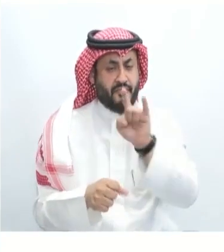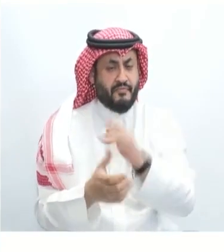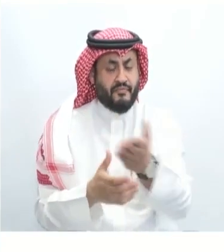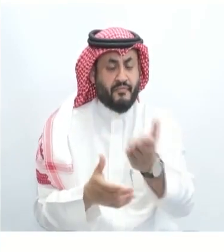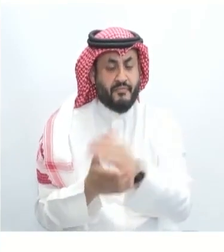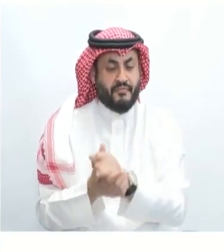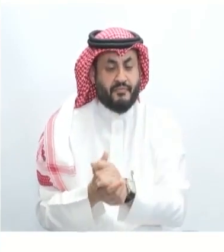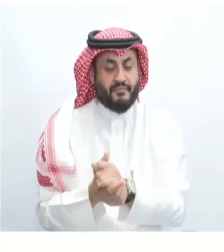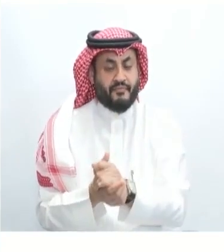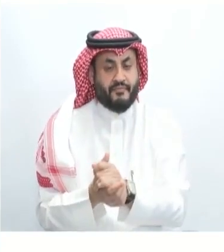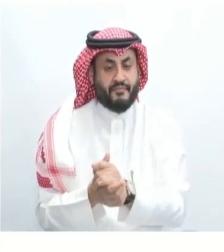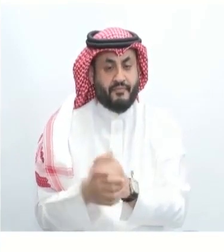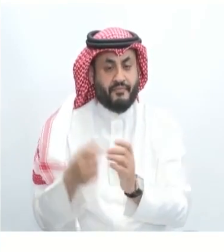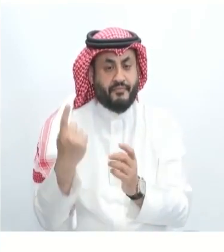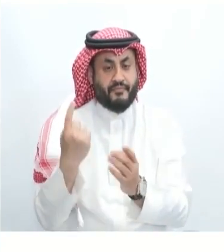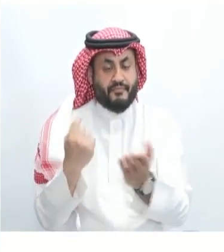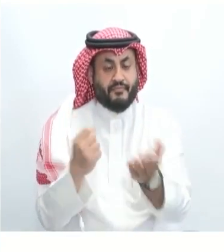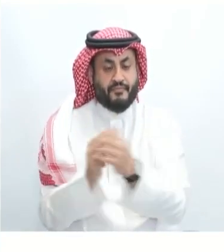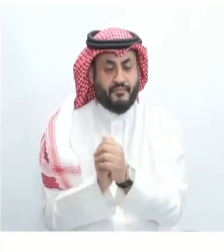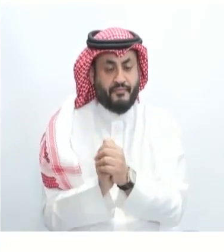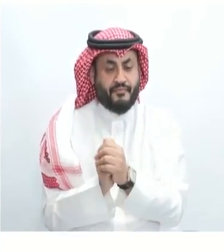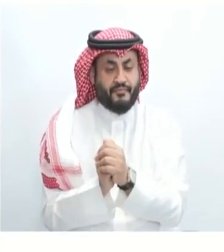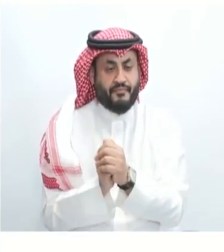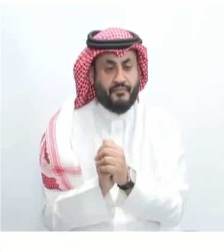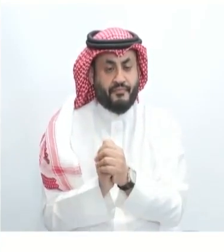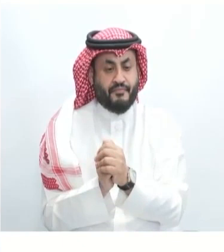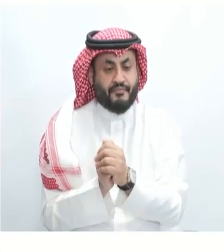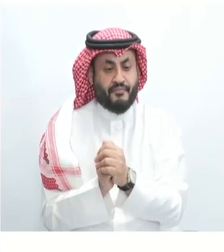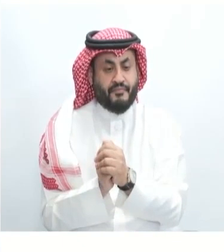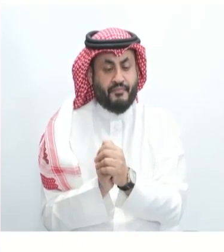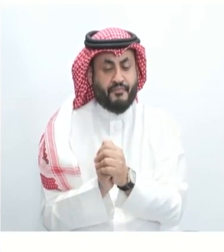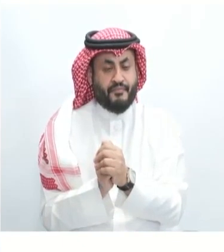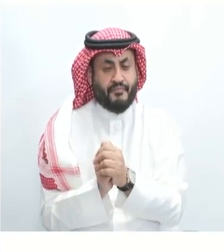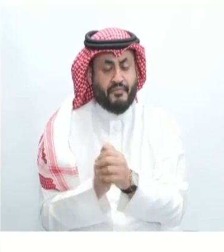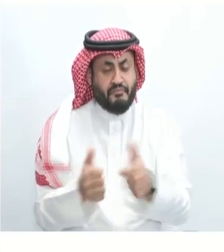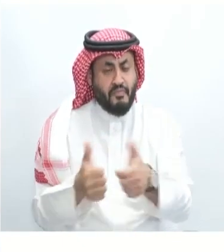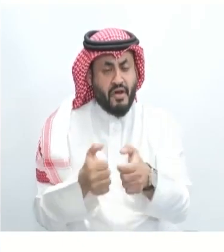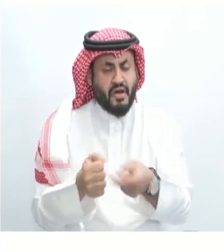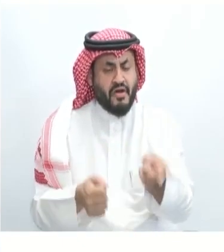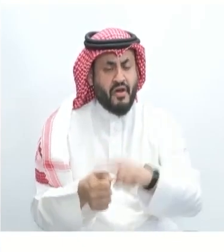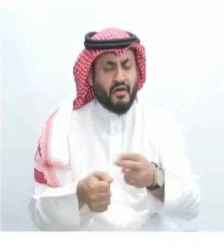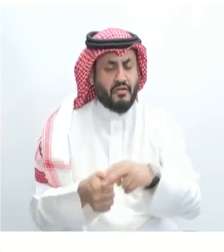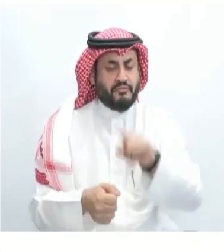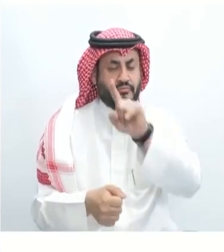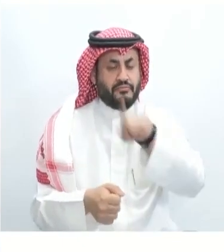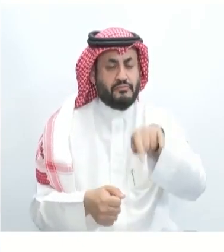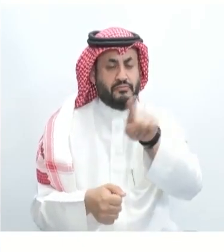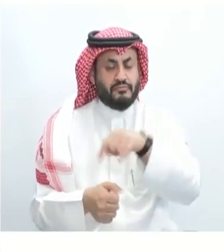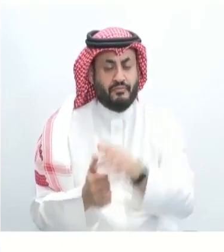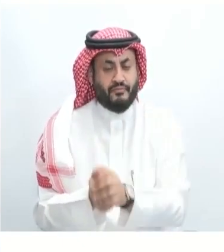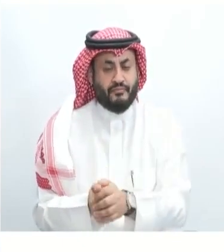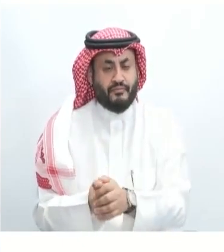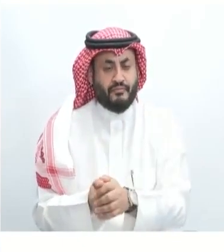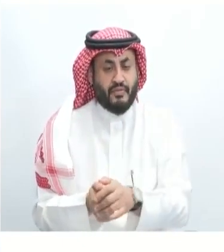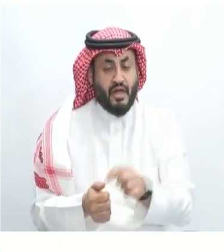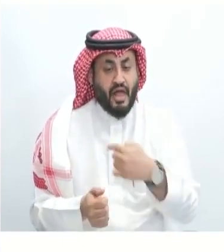is number 11. I shouldn't play too many computer games. I